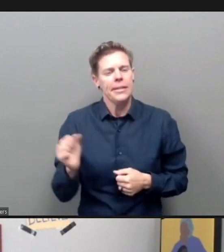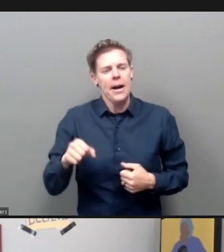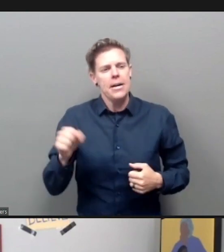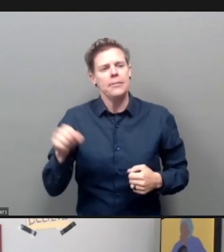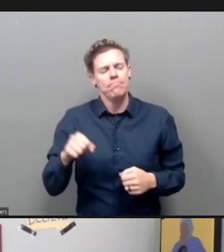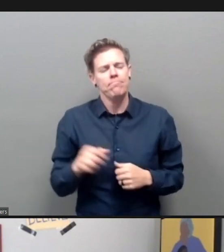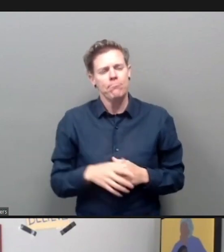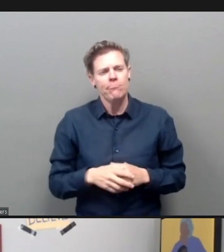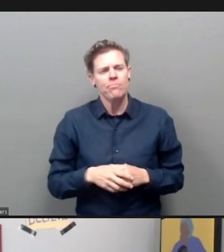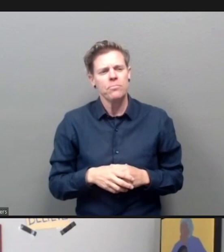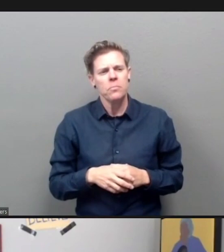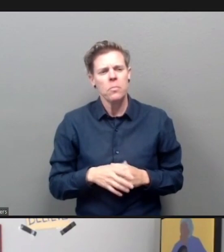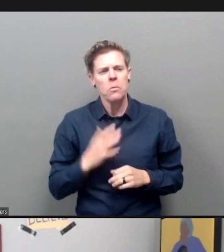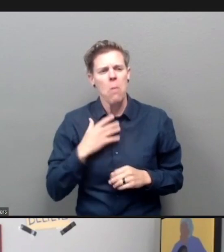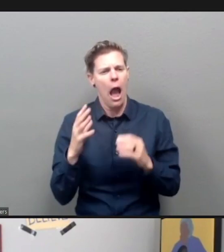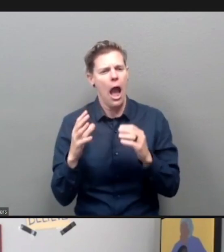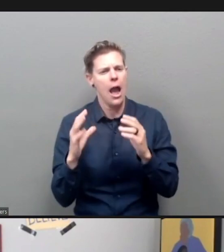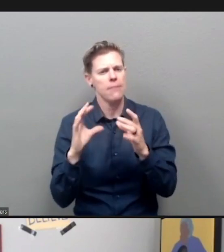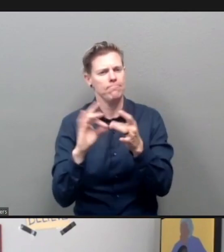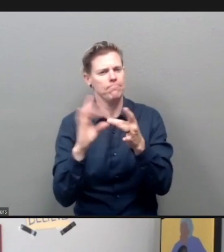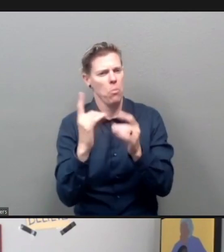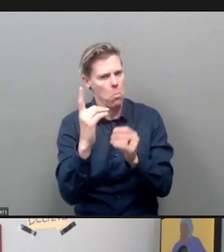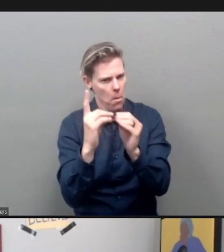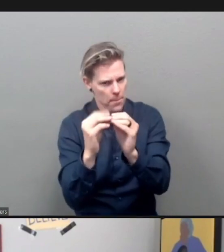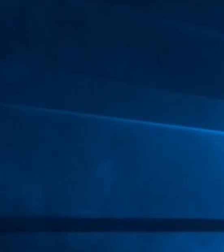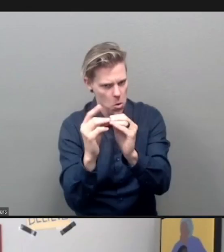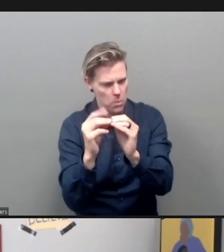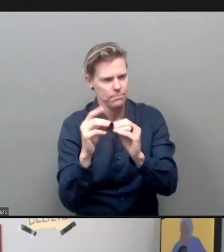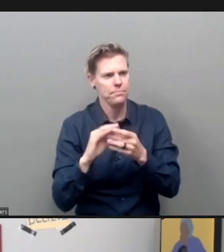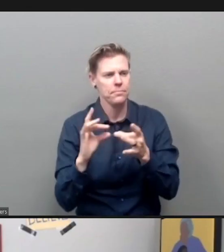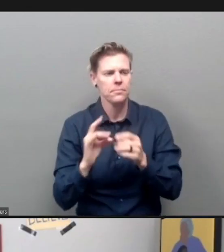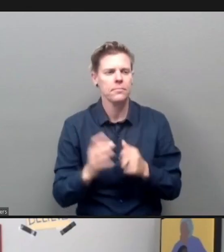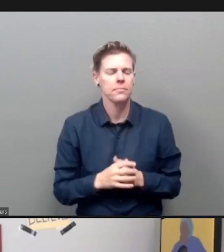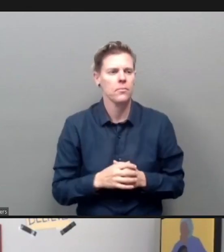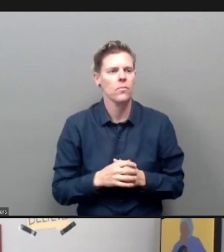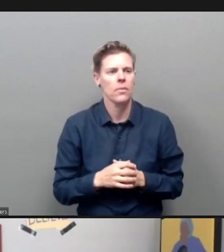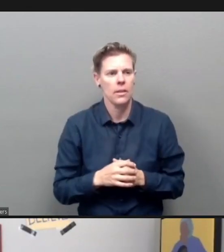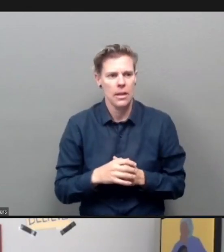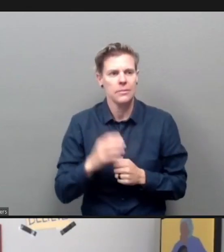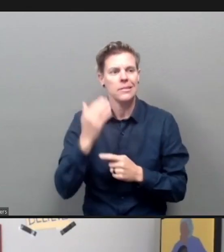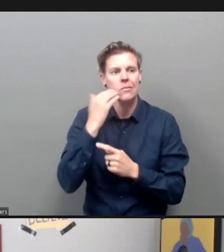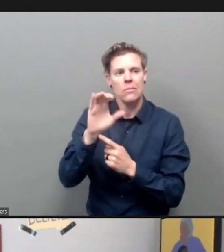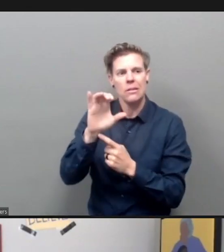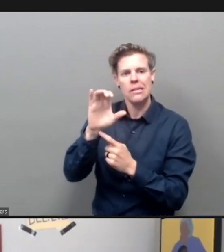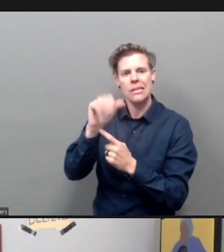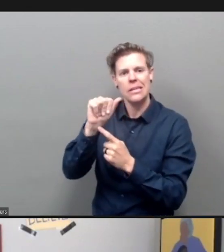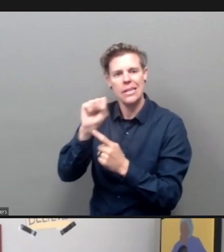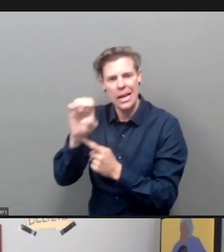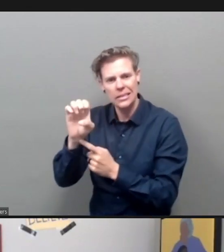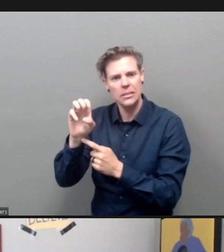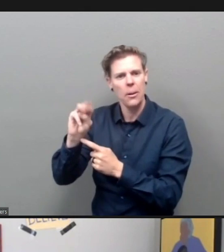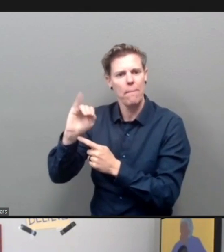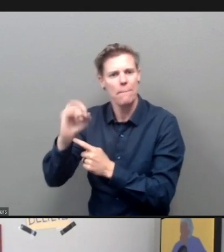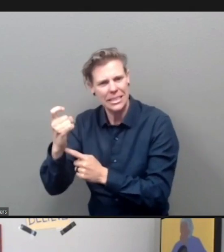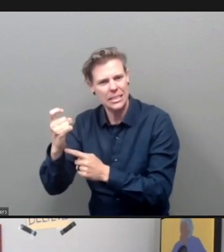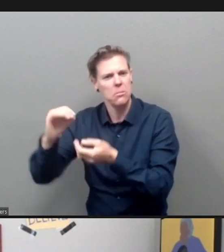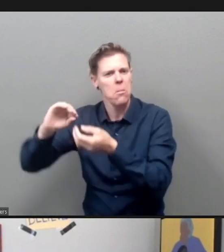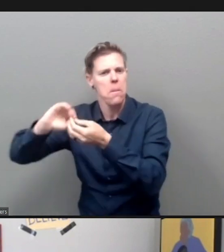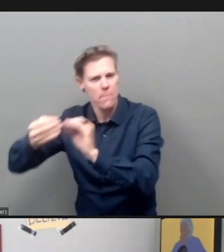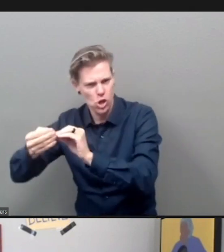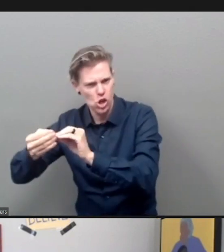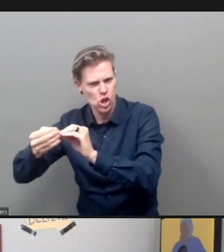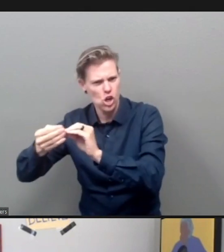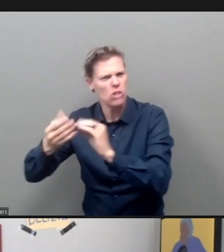thing, that there's this thing called case mix index. And it sort of describes how sick on